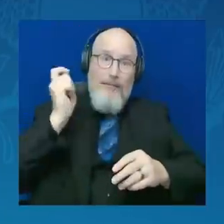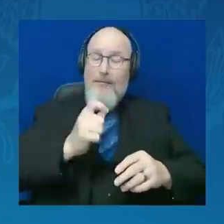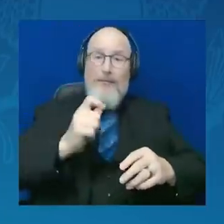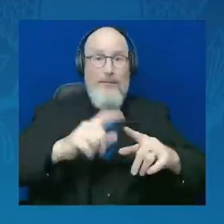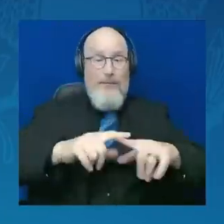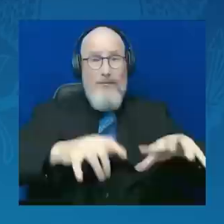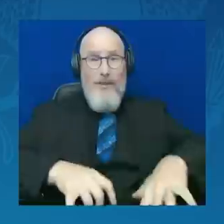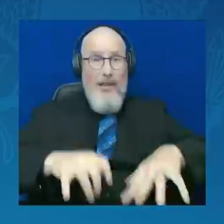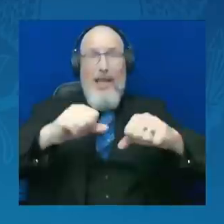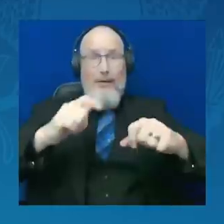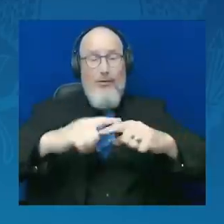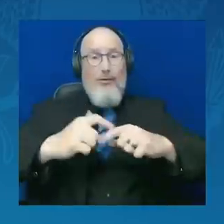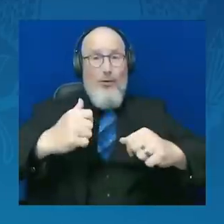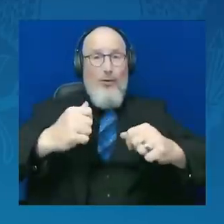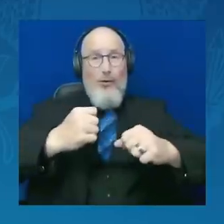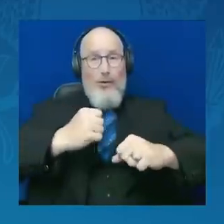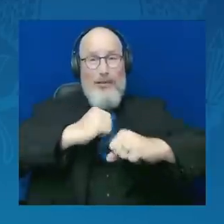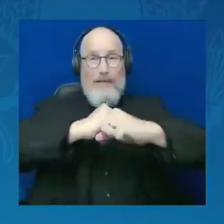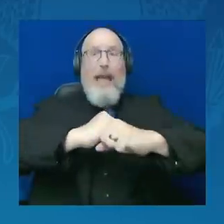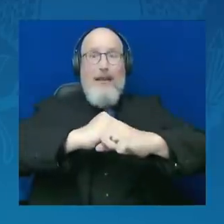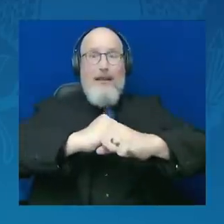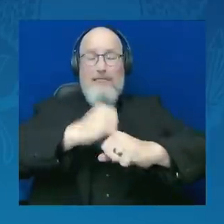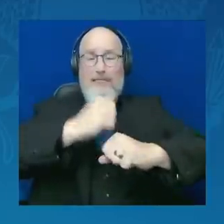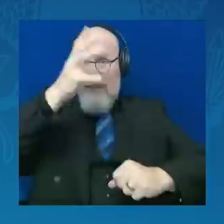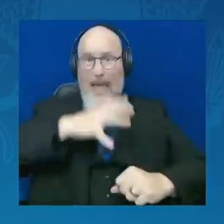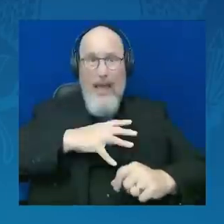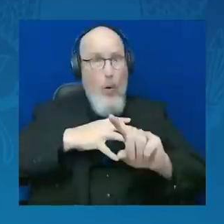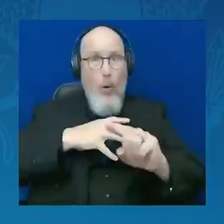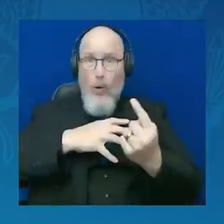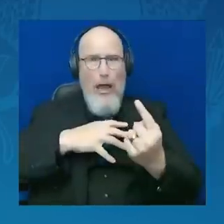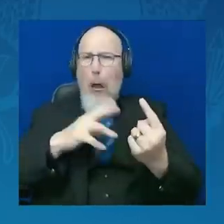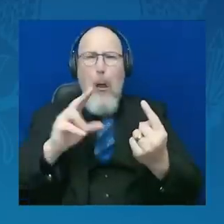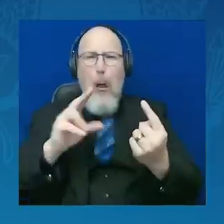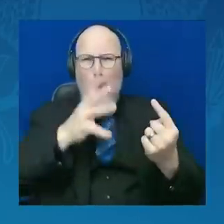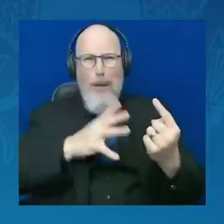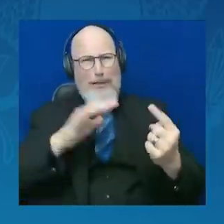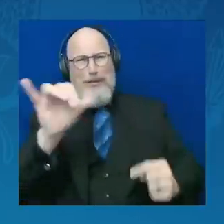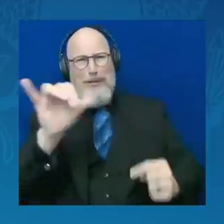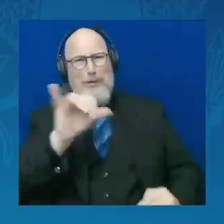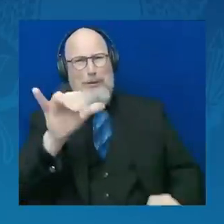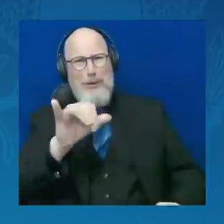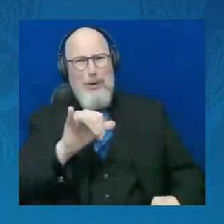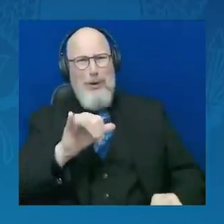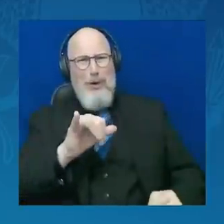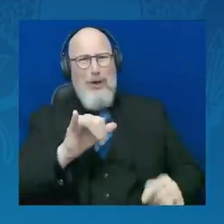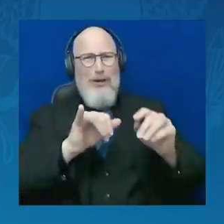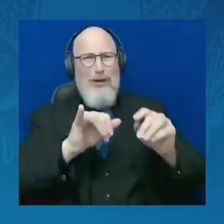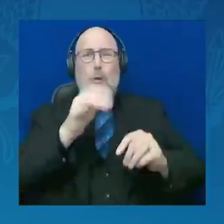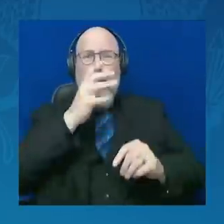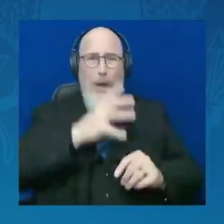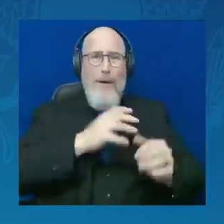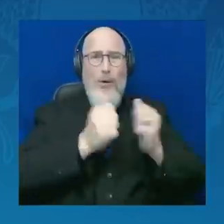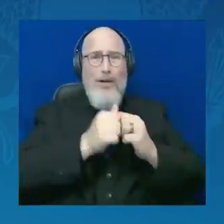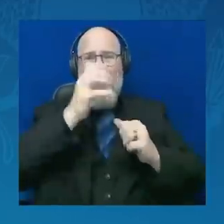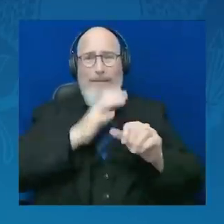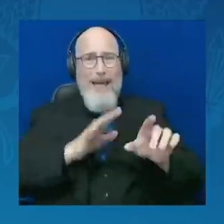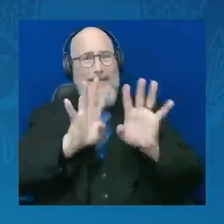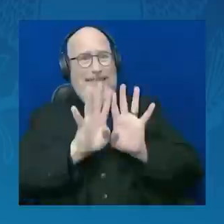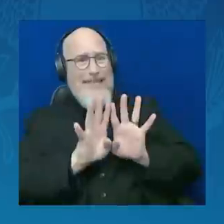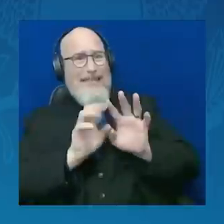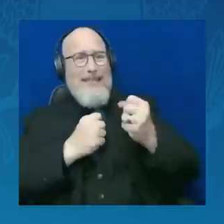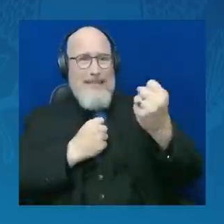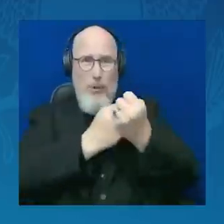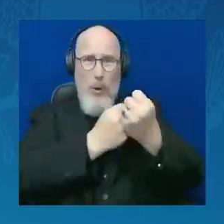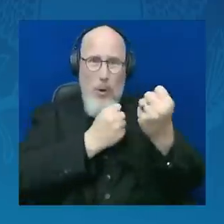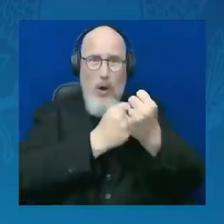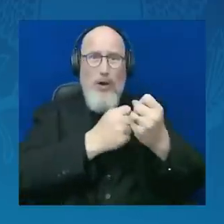women who fight on the front line, shoulder to shoulder with men in order to defend their country. And we have no